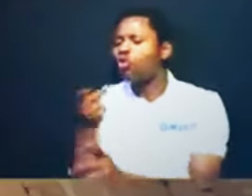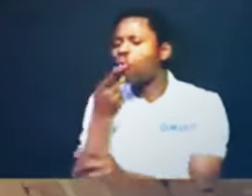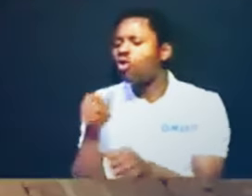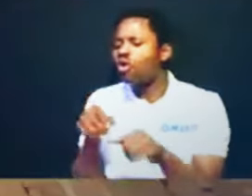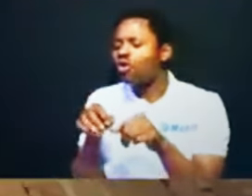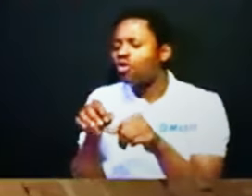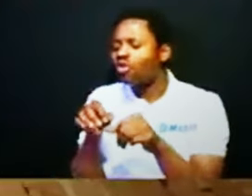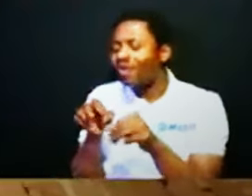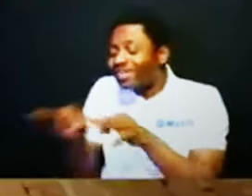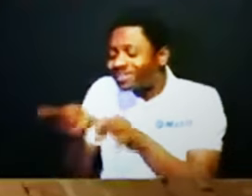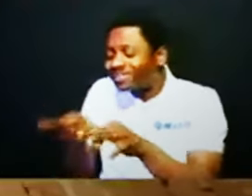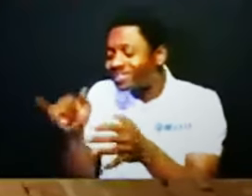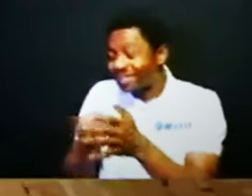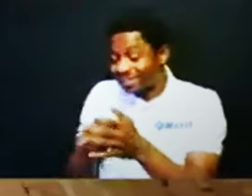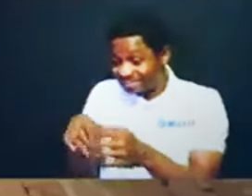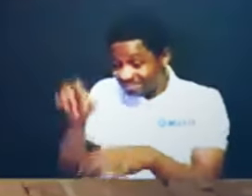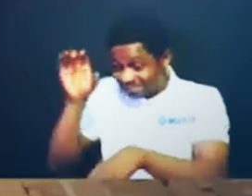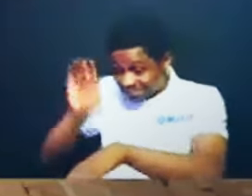it has a seal.